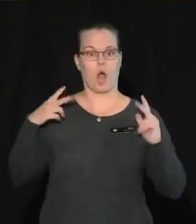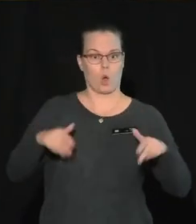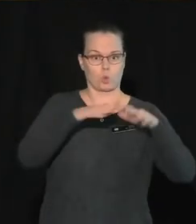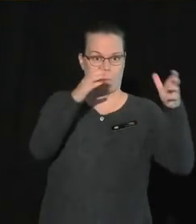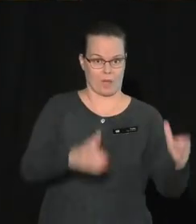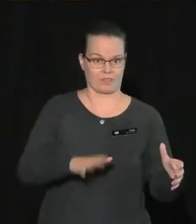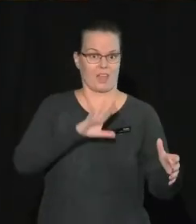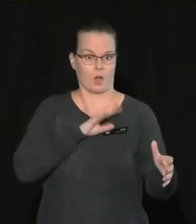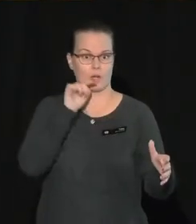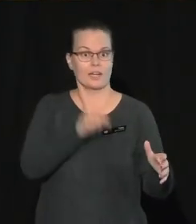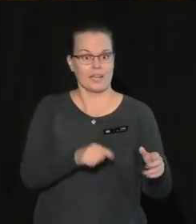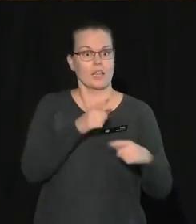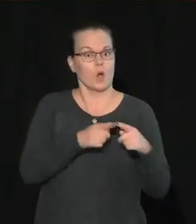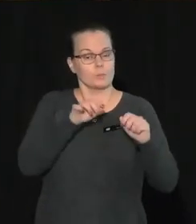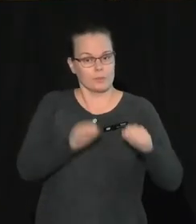to be